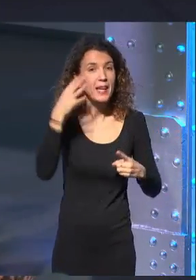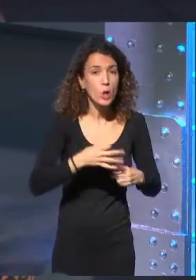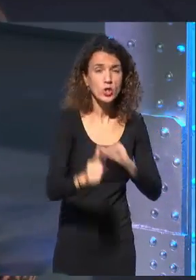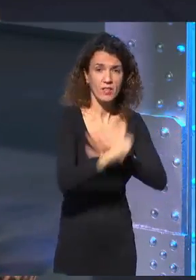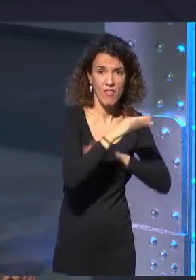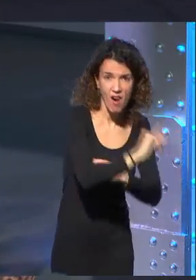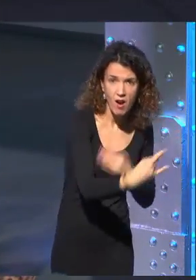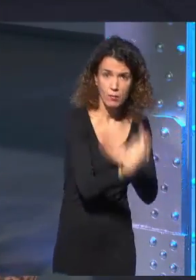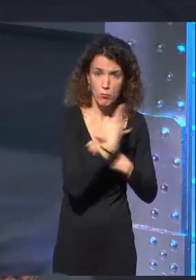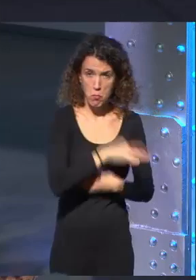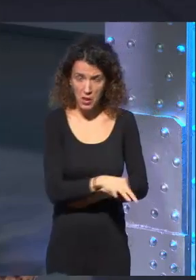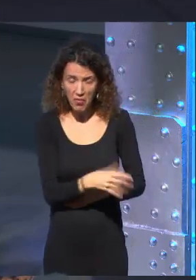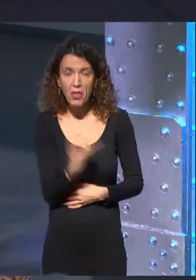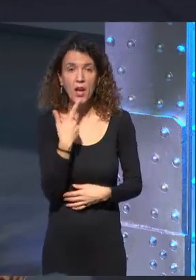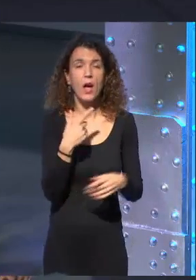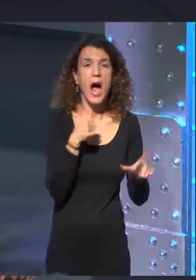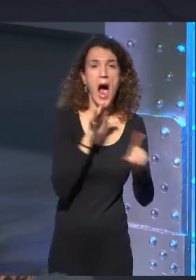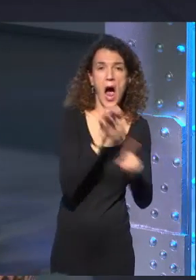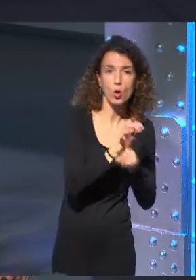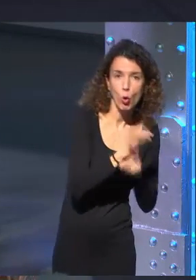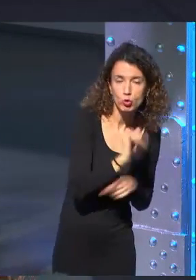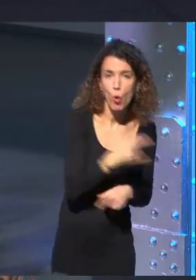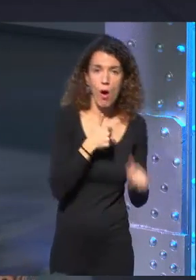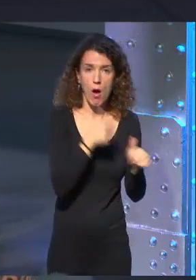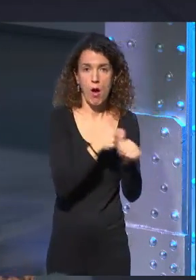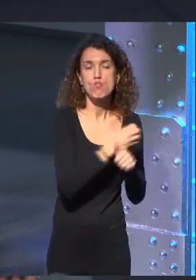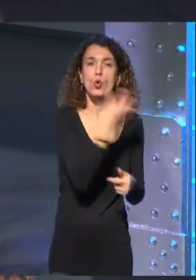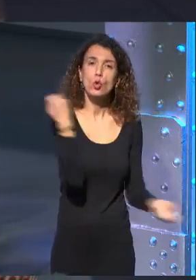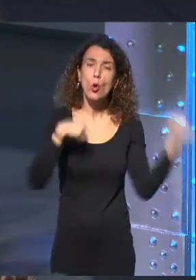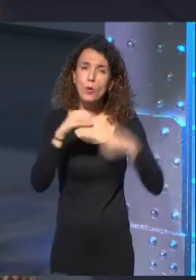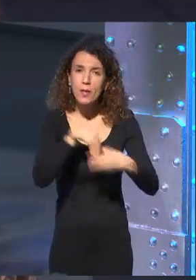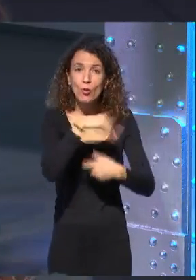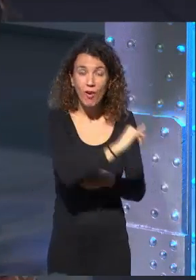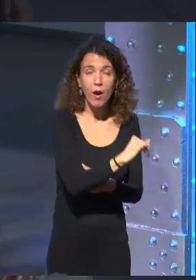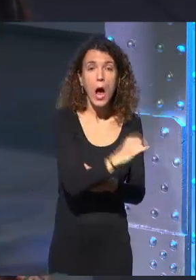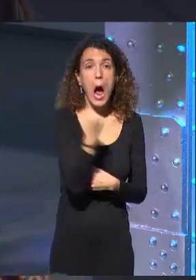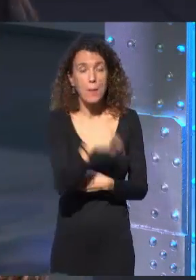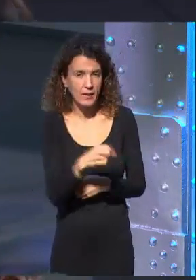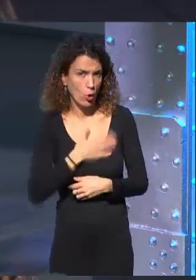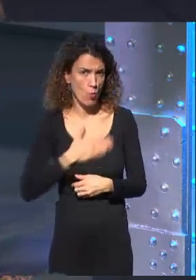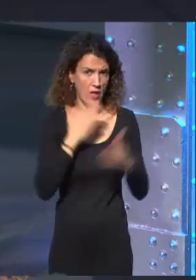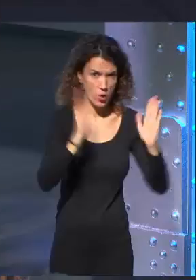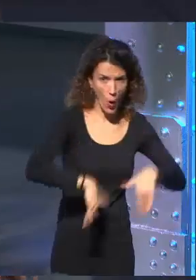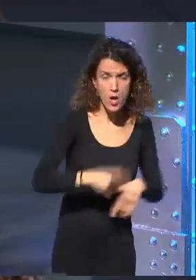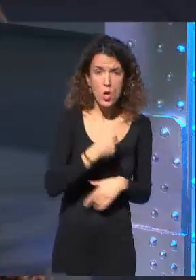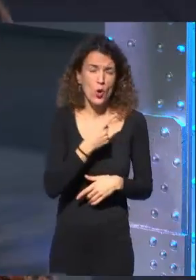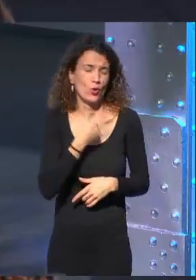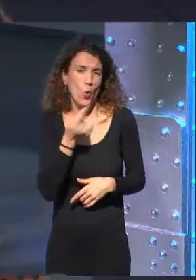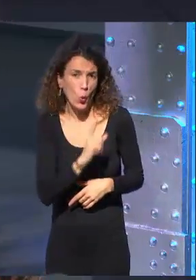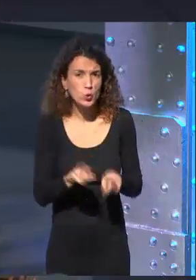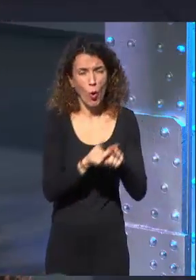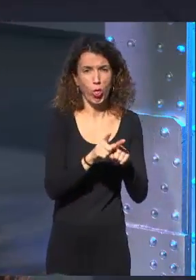here because they're dangerous, on the internet you have to tell your children that they cannot visit this website because there are threats